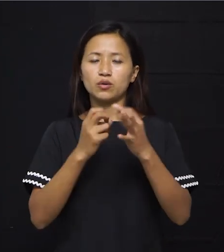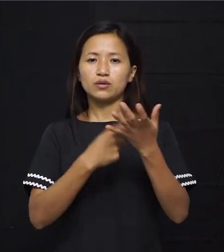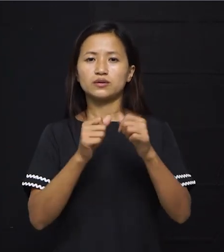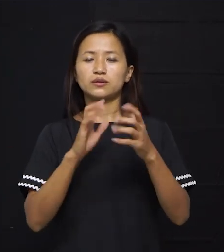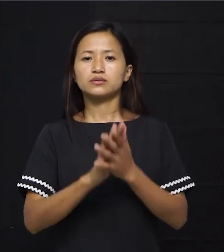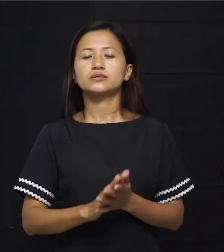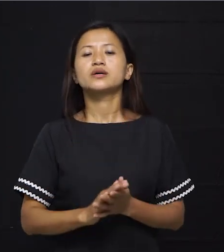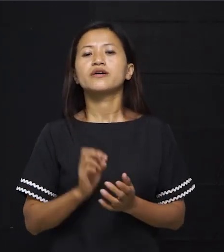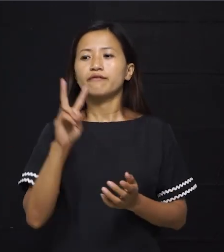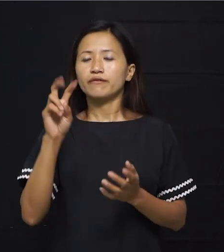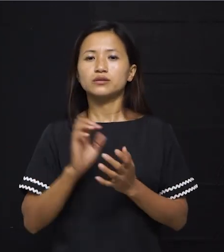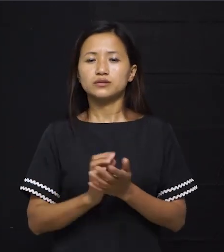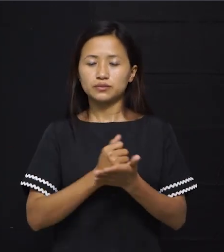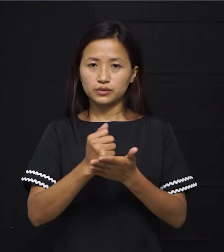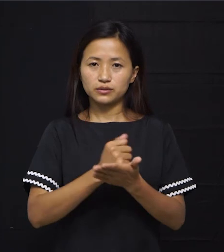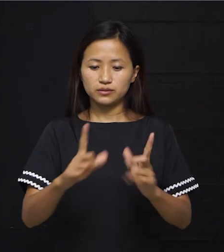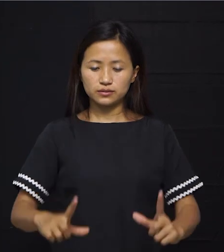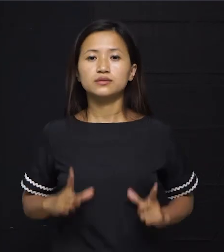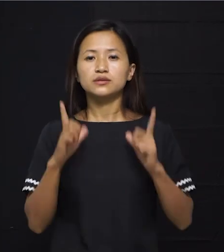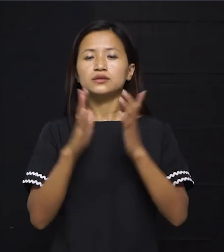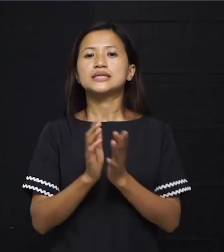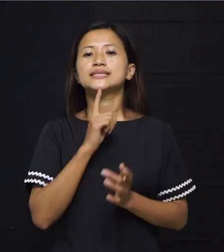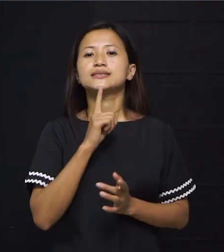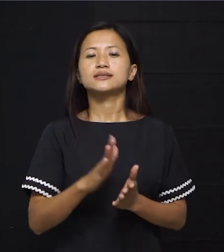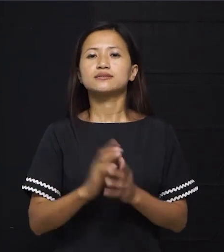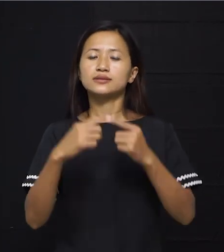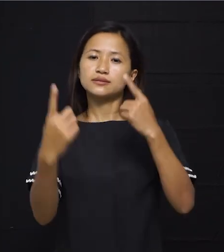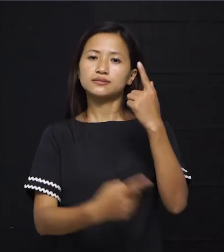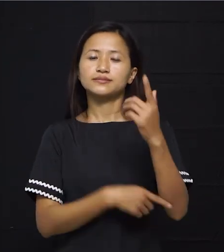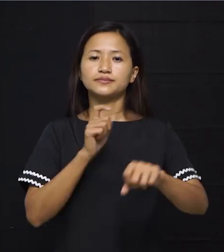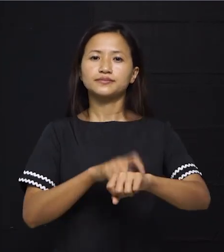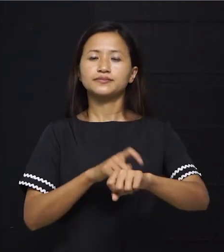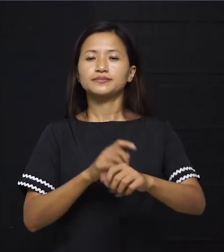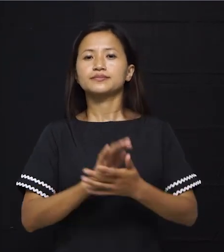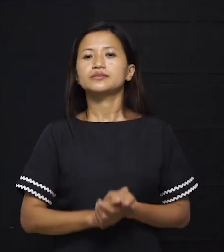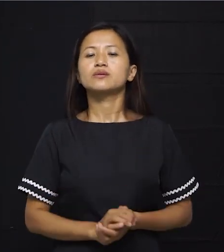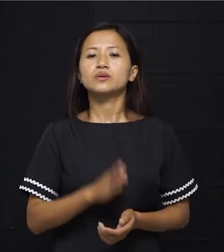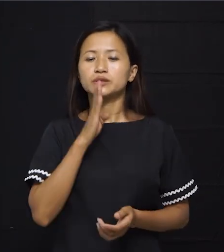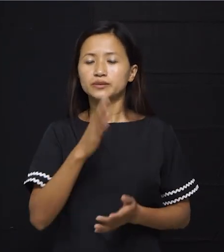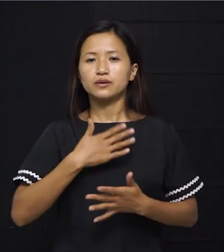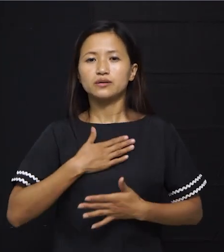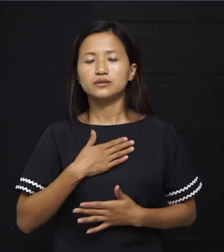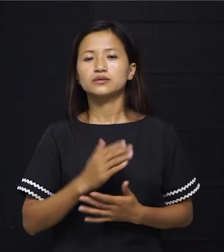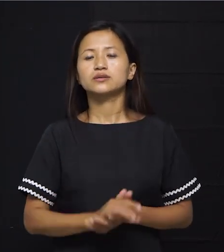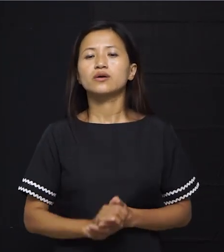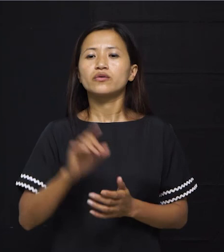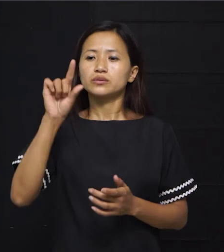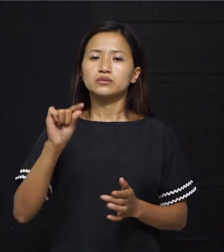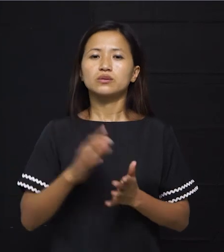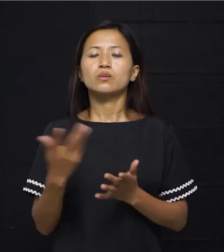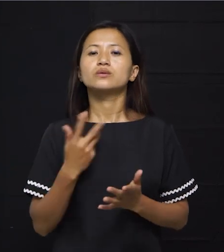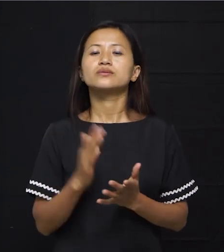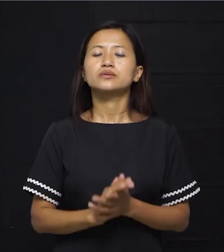the moral values that we need to practice in life. I'm telling you for the last time, always be honest in everything that we do, and